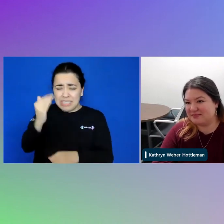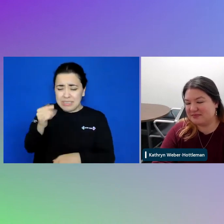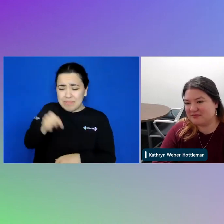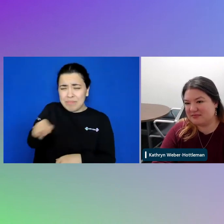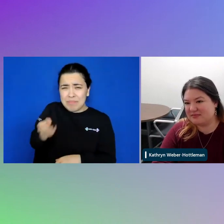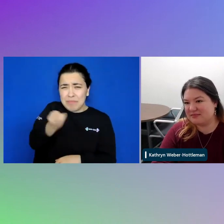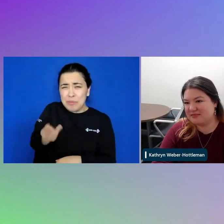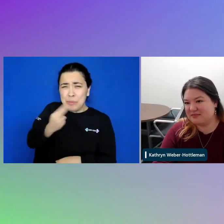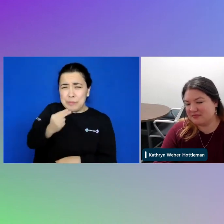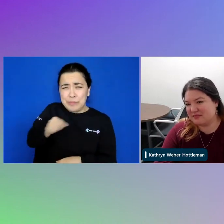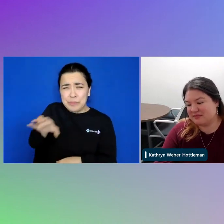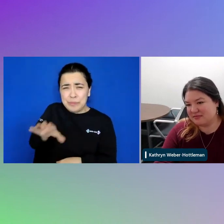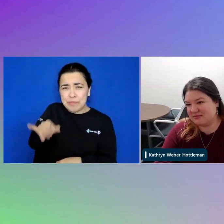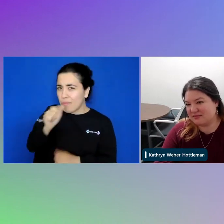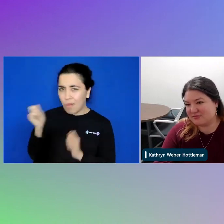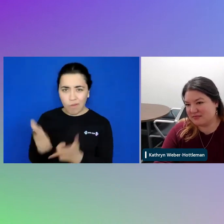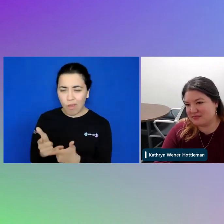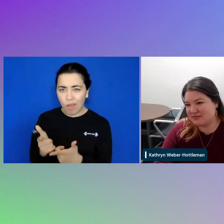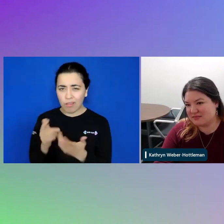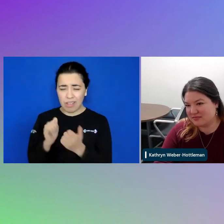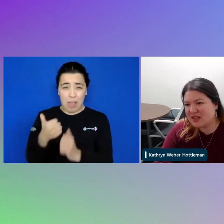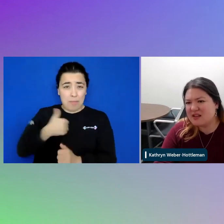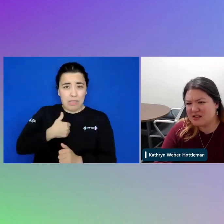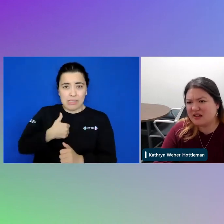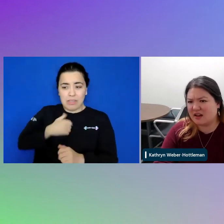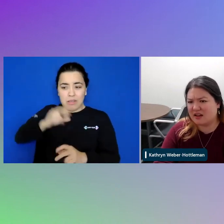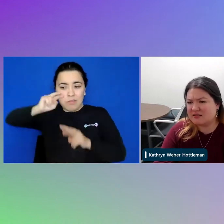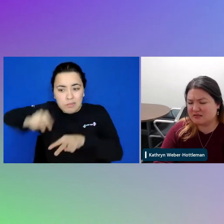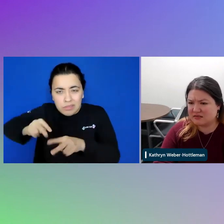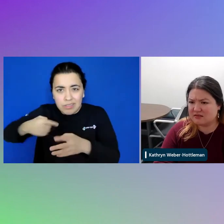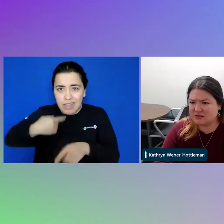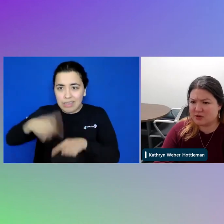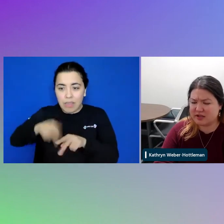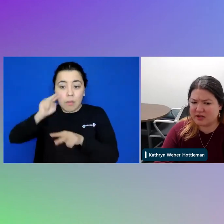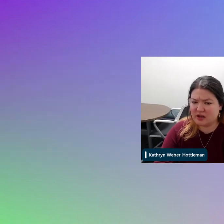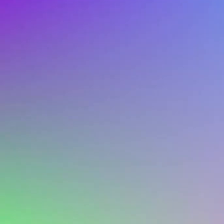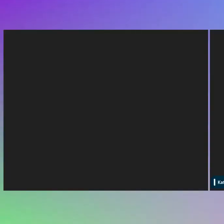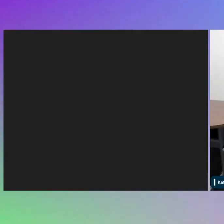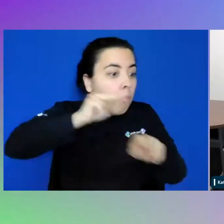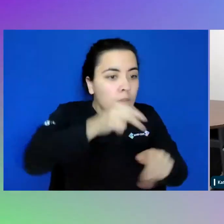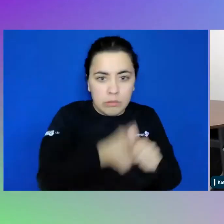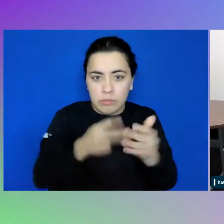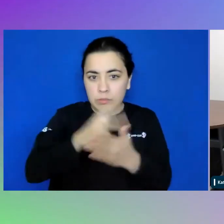organizational level? And, she says, I can't be on every project to monitor this. Yeah, totally.